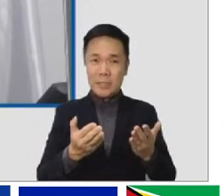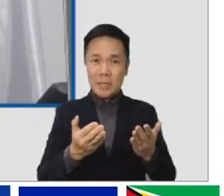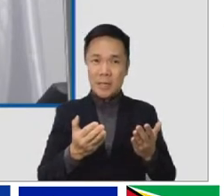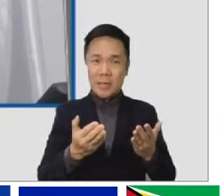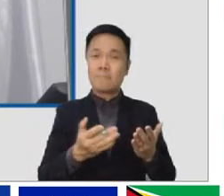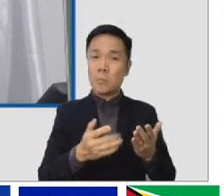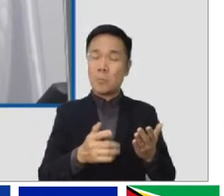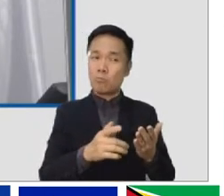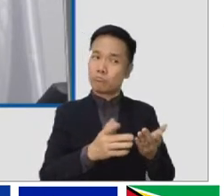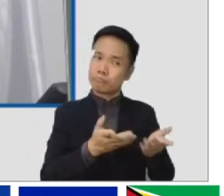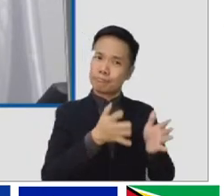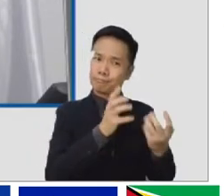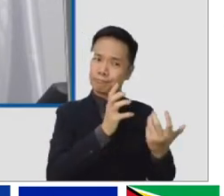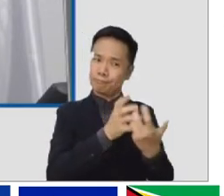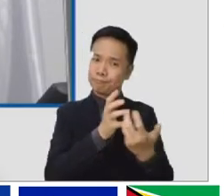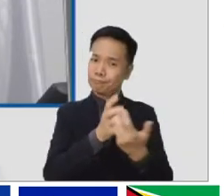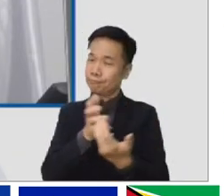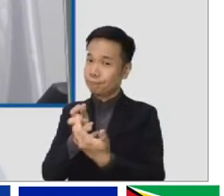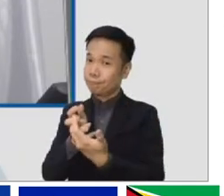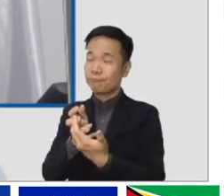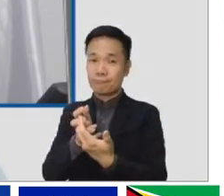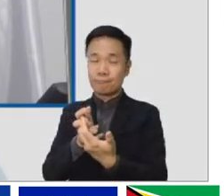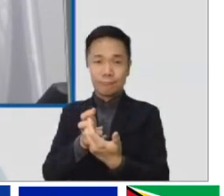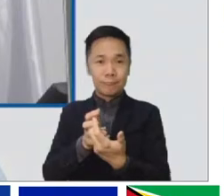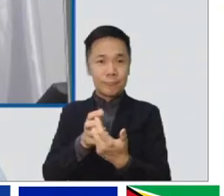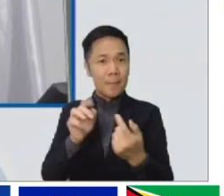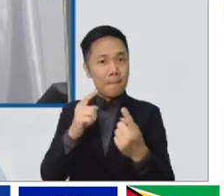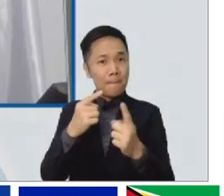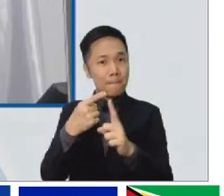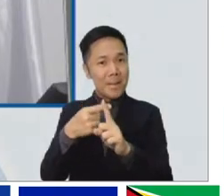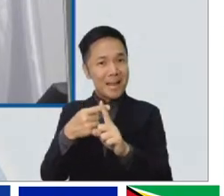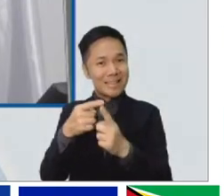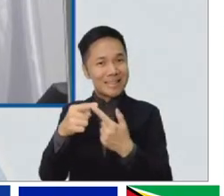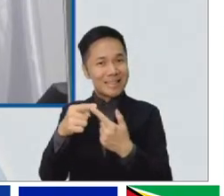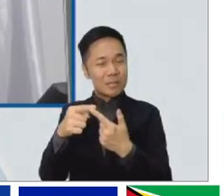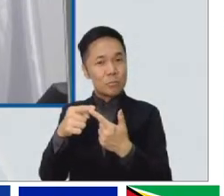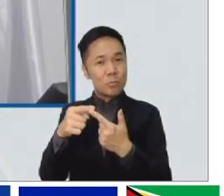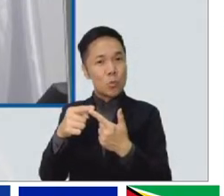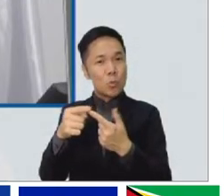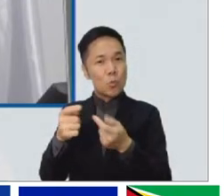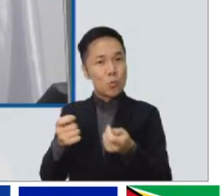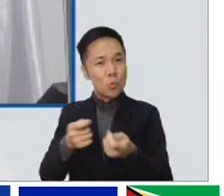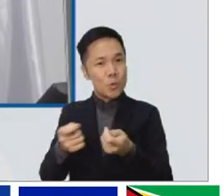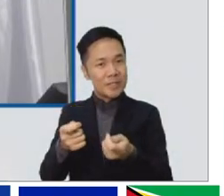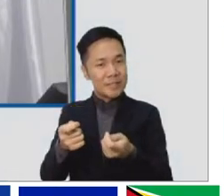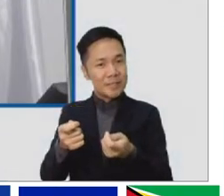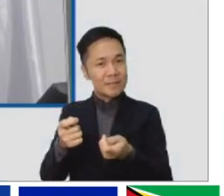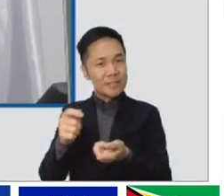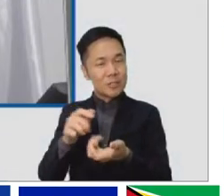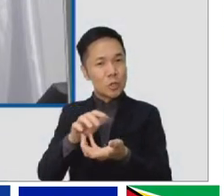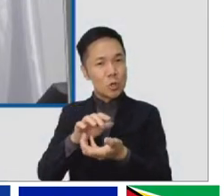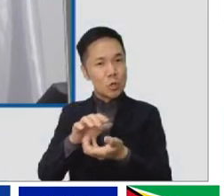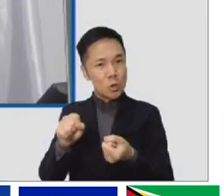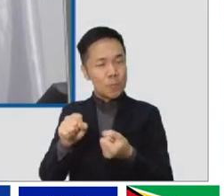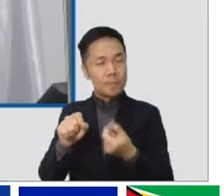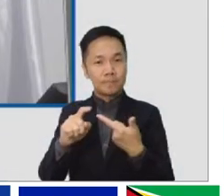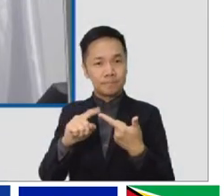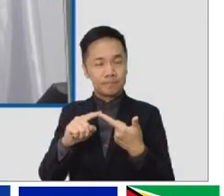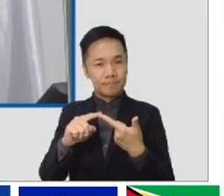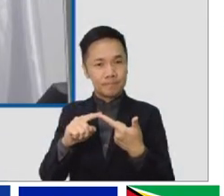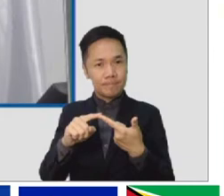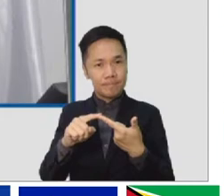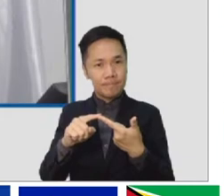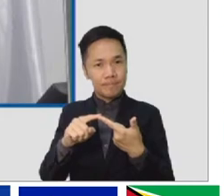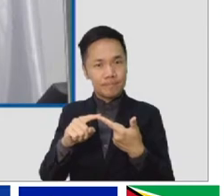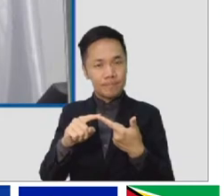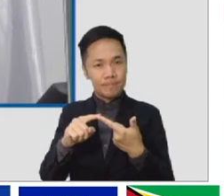management points as well, and also allow us to identify these global